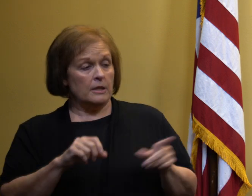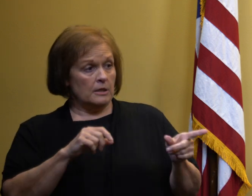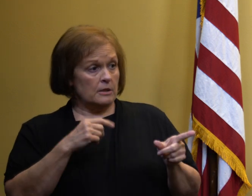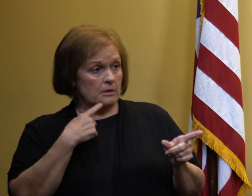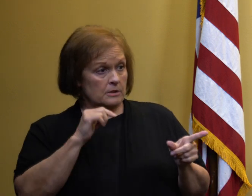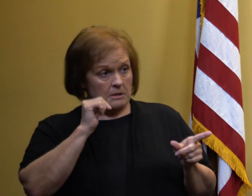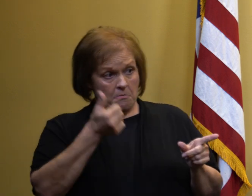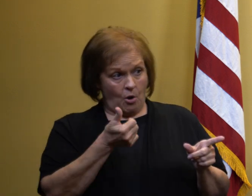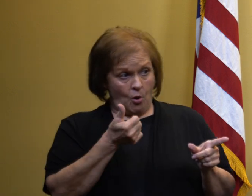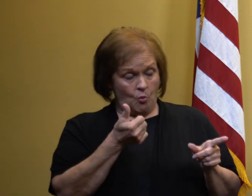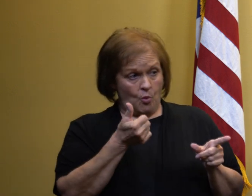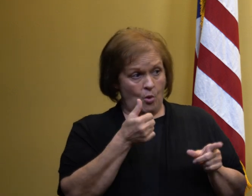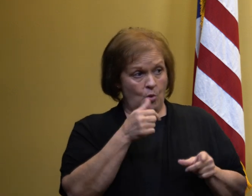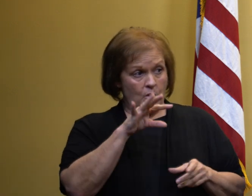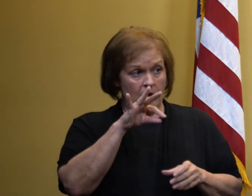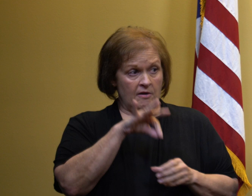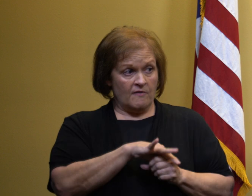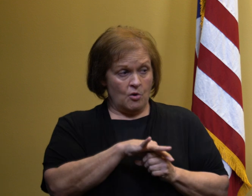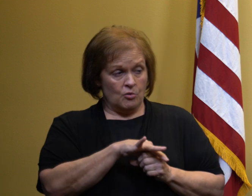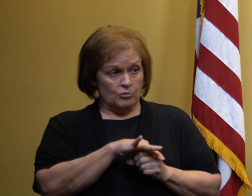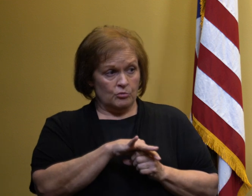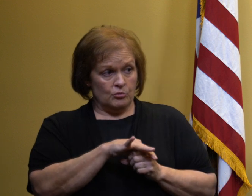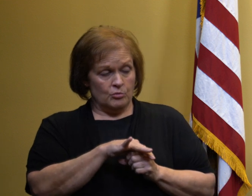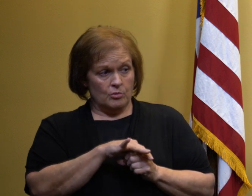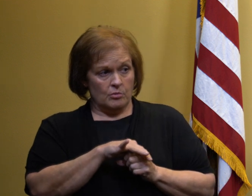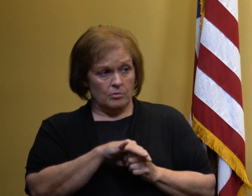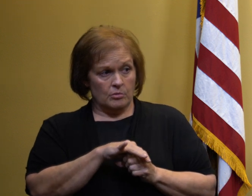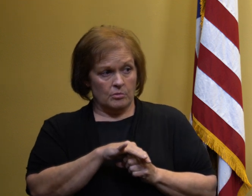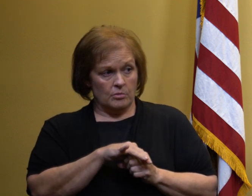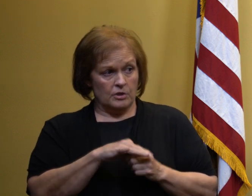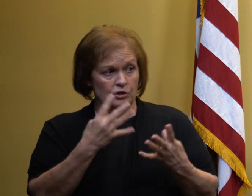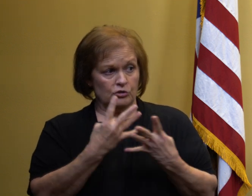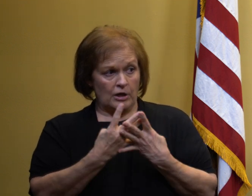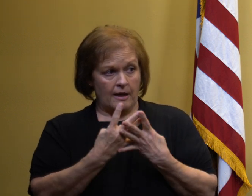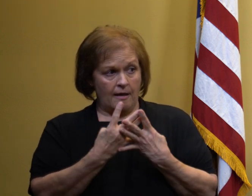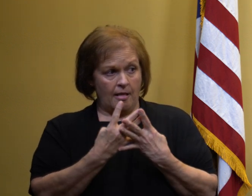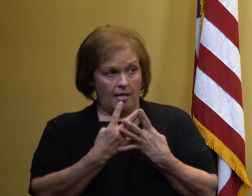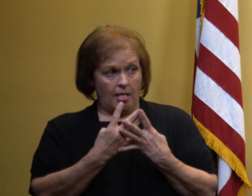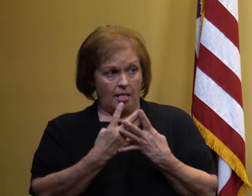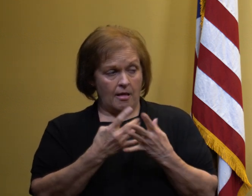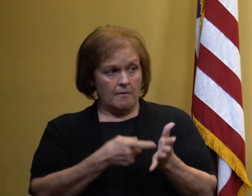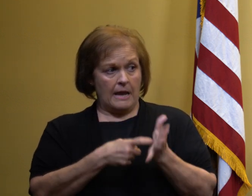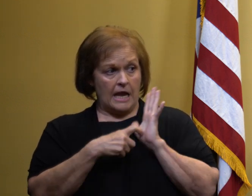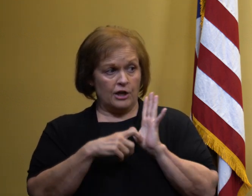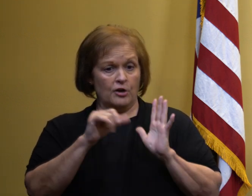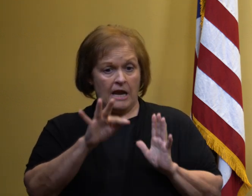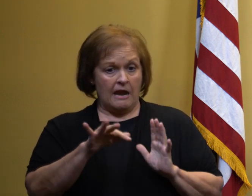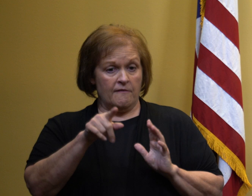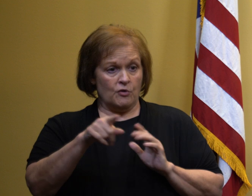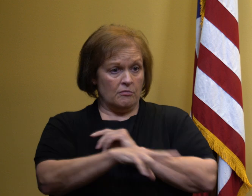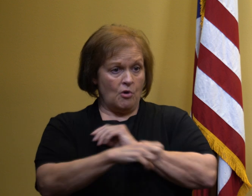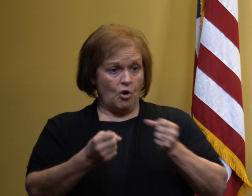is set to vote on the bill that would make jail time mandatory if you get caught with this